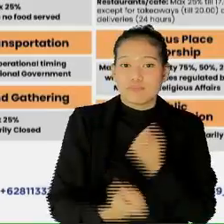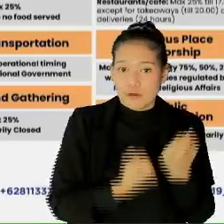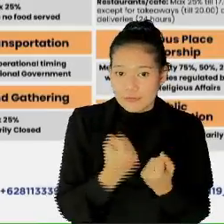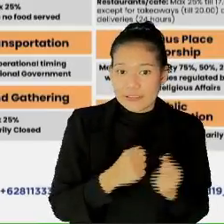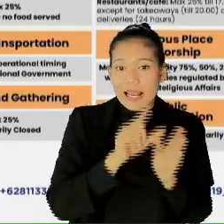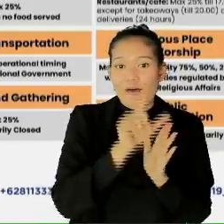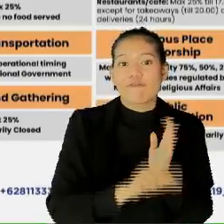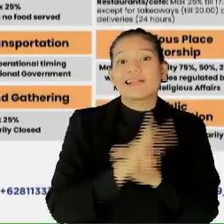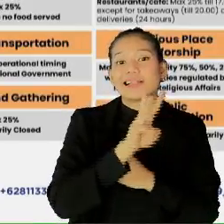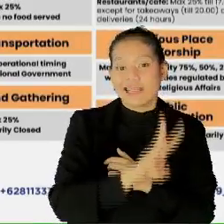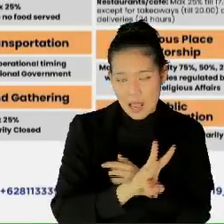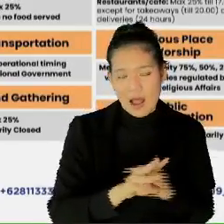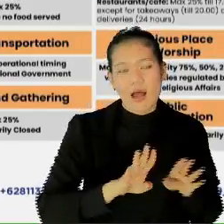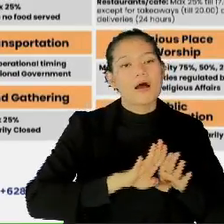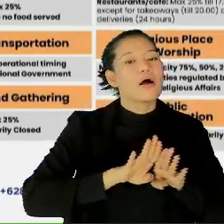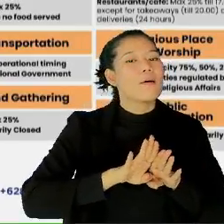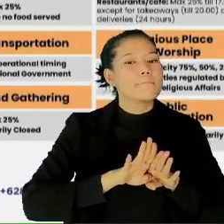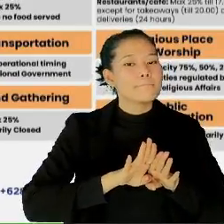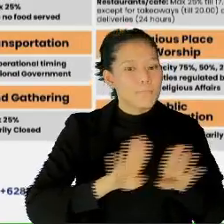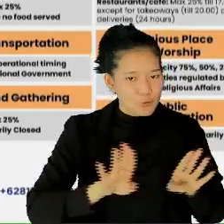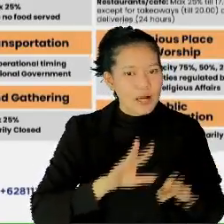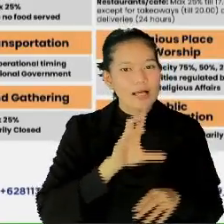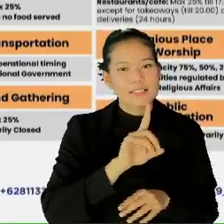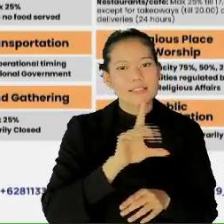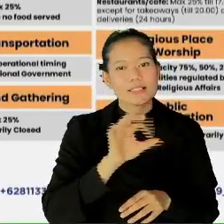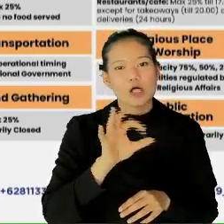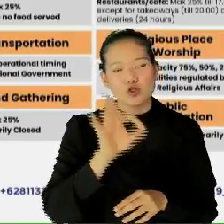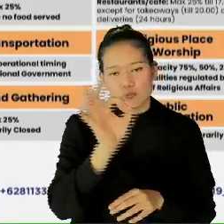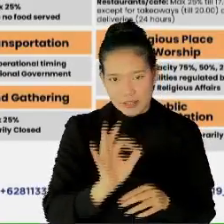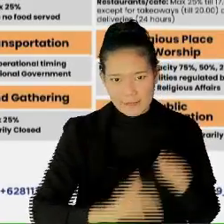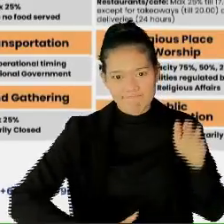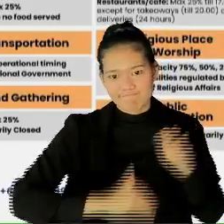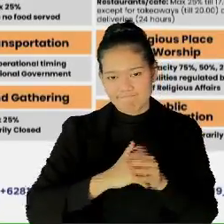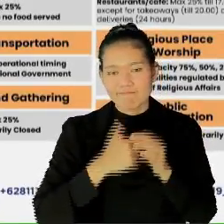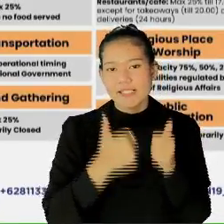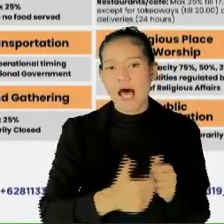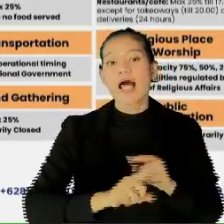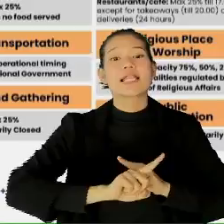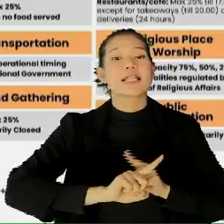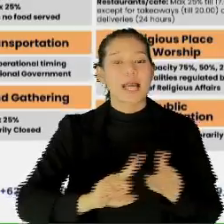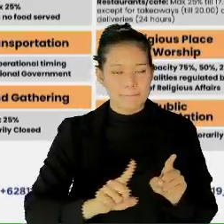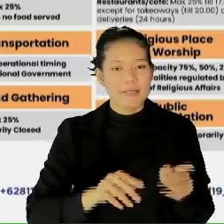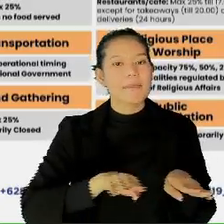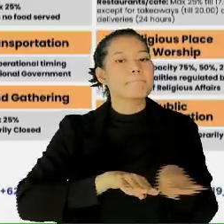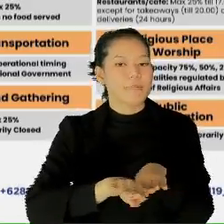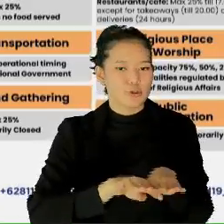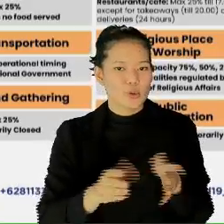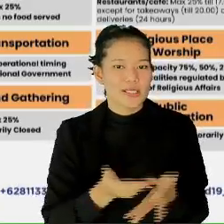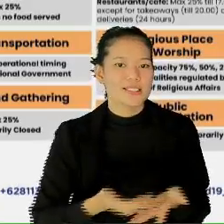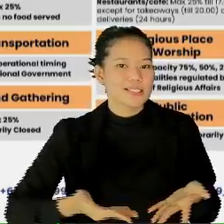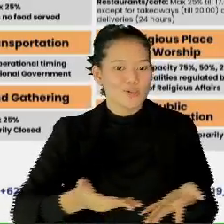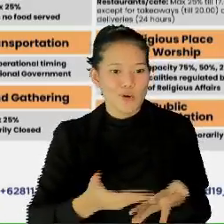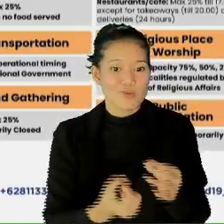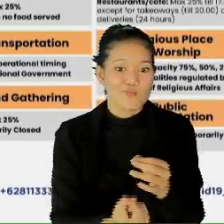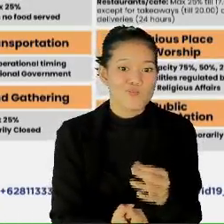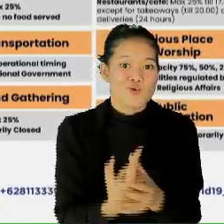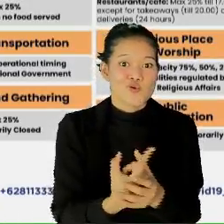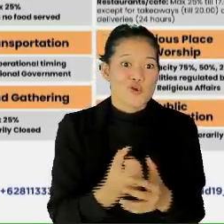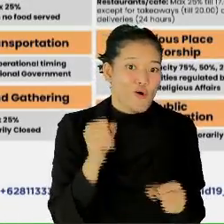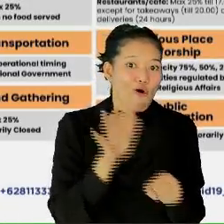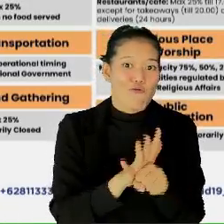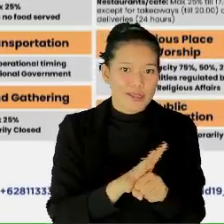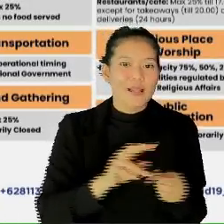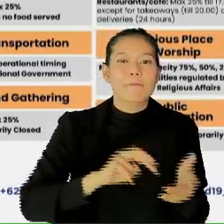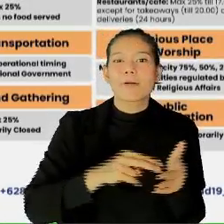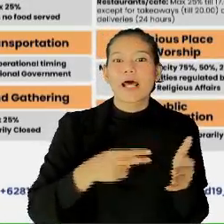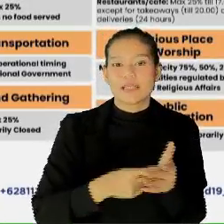level 3 can operate 100% with the implementations of the strict health protocols, but must be